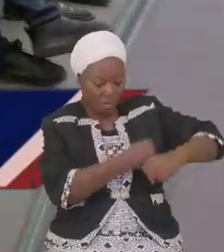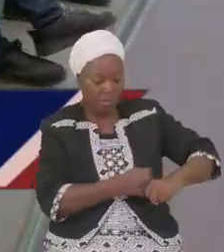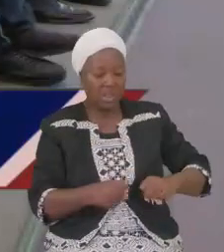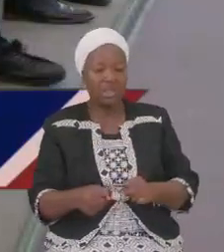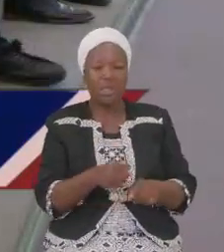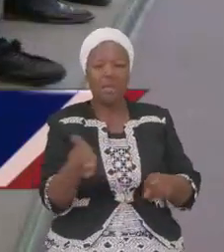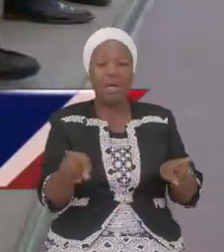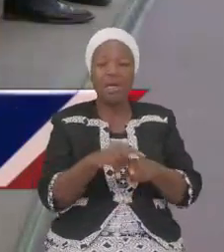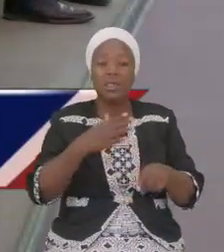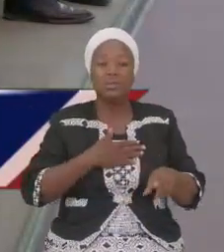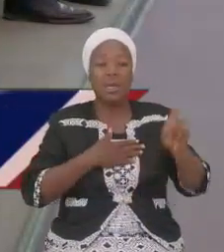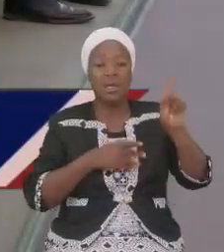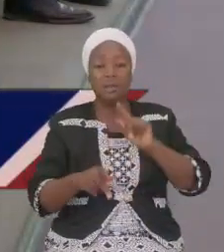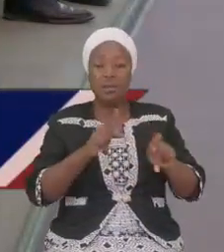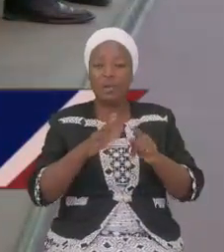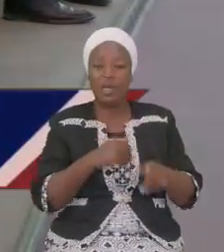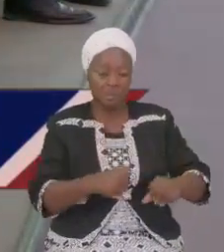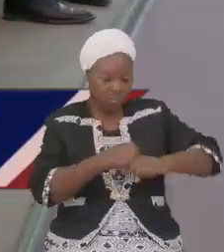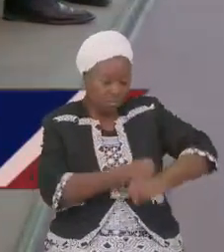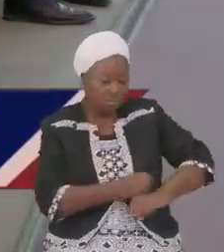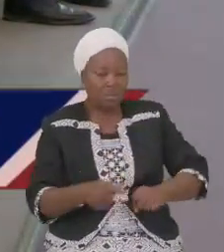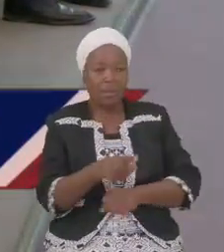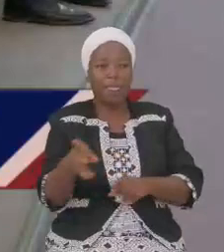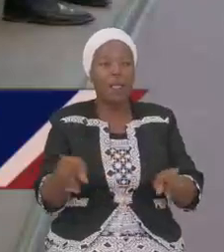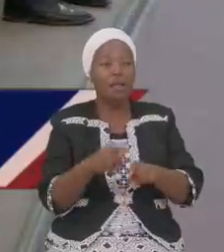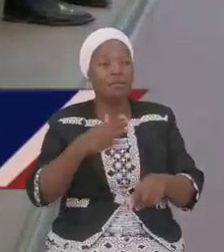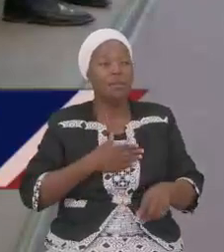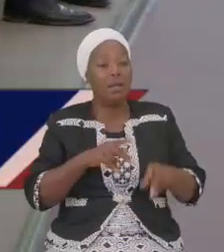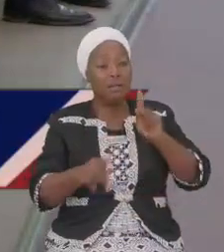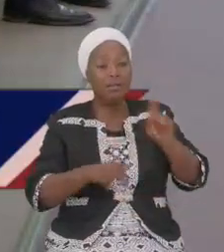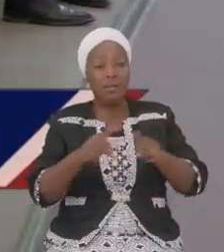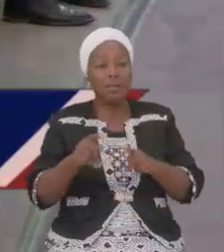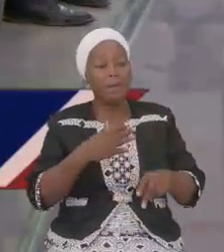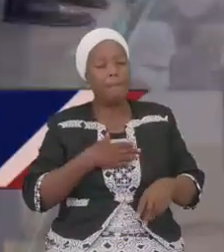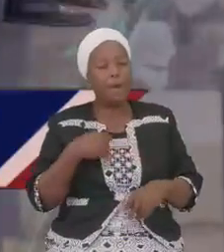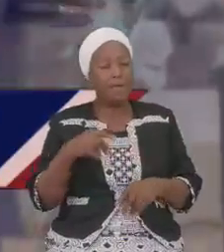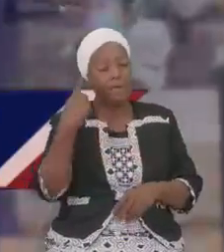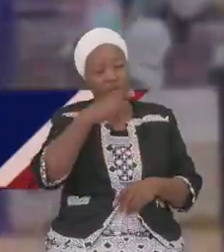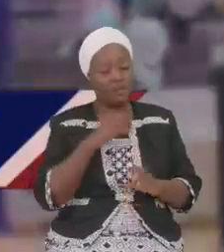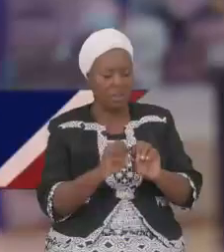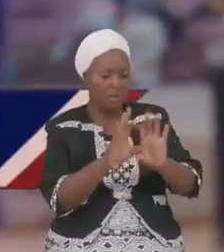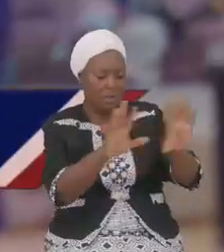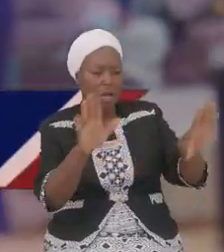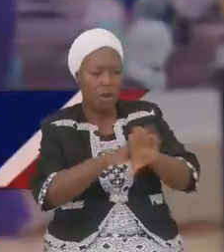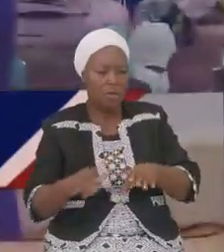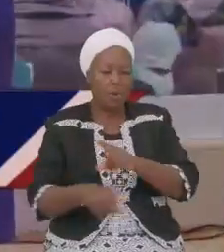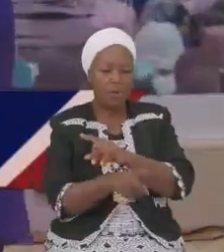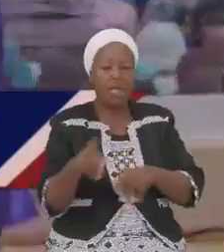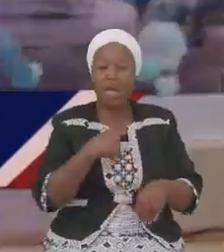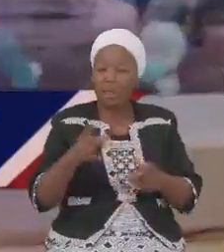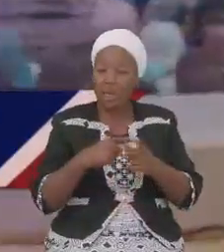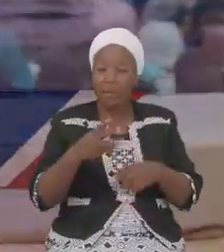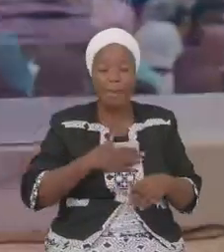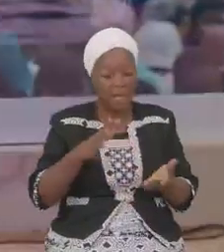will gird them and guide them like my people. My face will shine upon them, and my glory will be